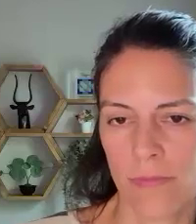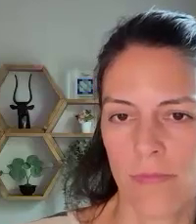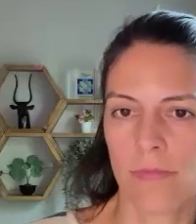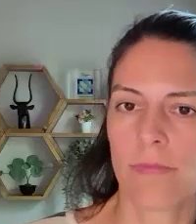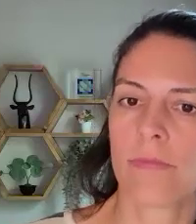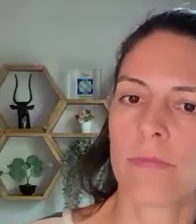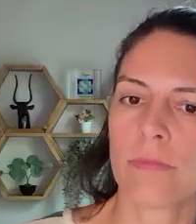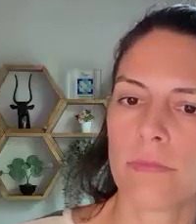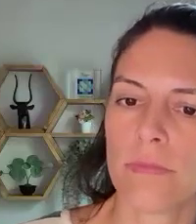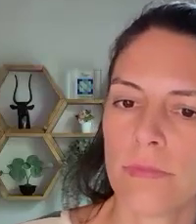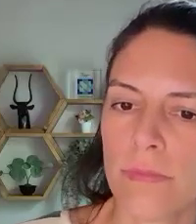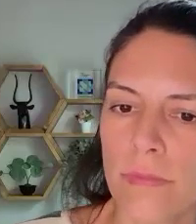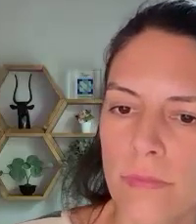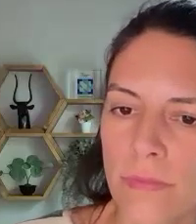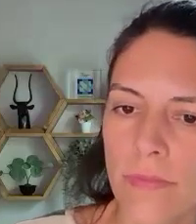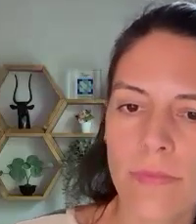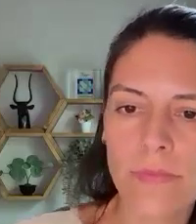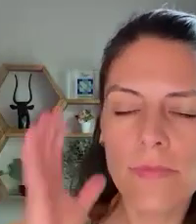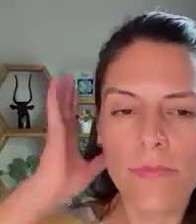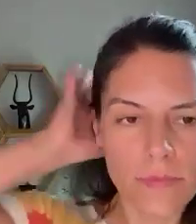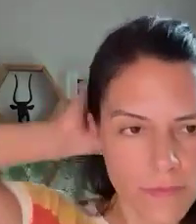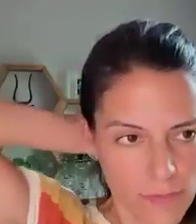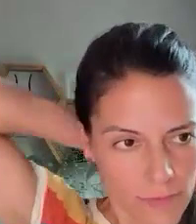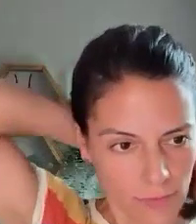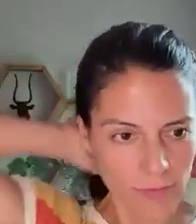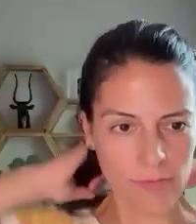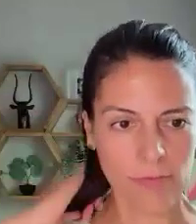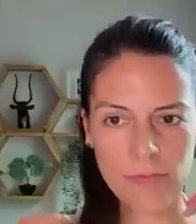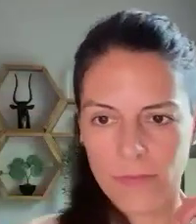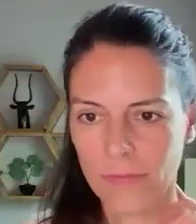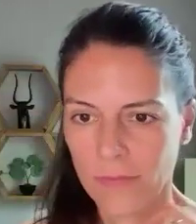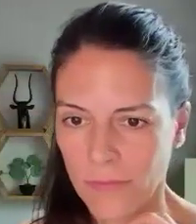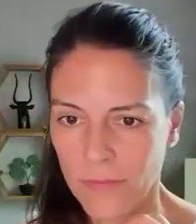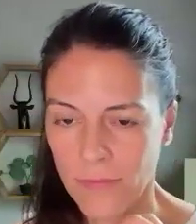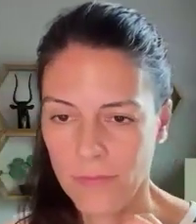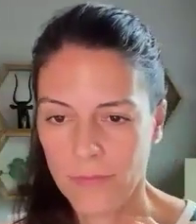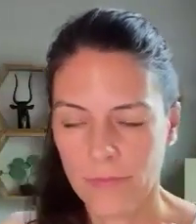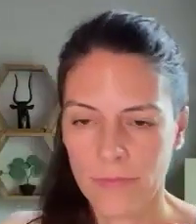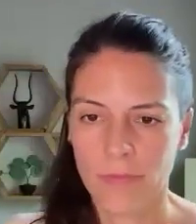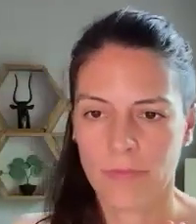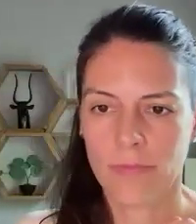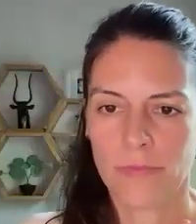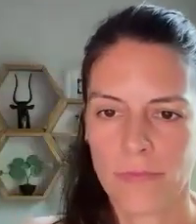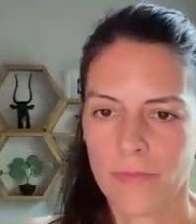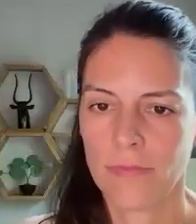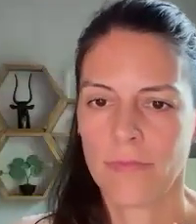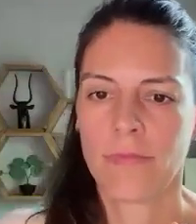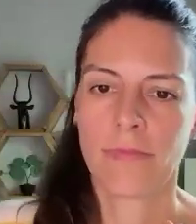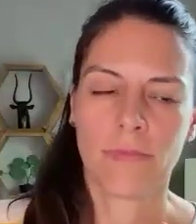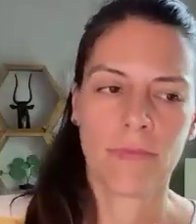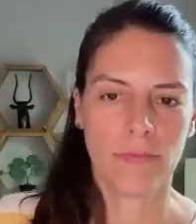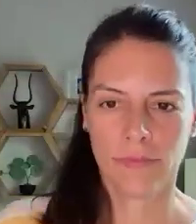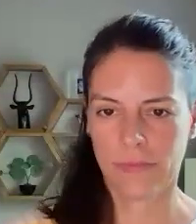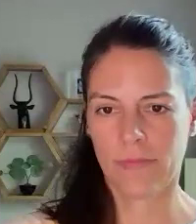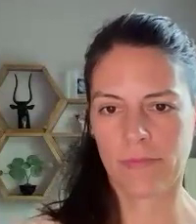list. We would also love to know where you're from if you want to put it. Otherwise, just don't put it. It's what you want.